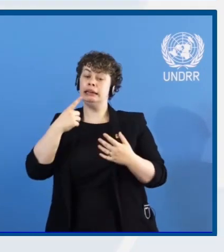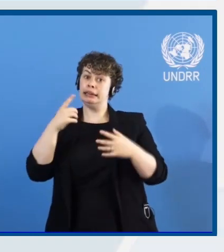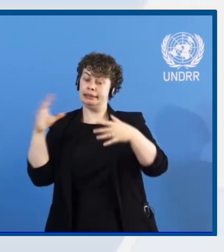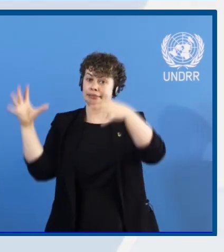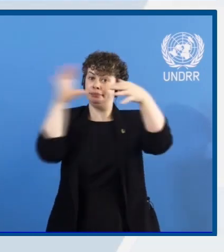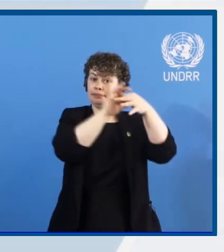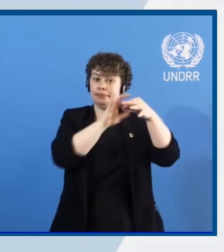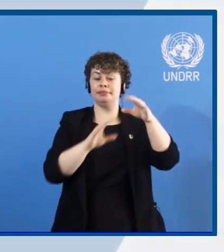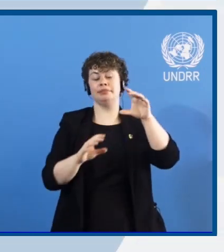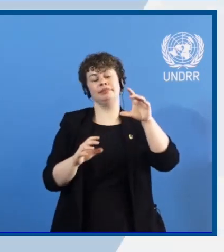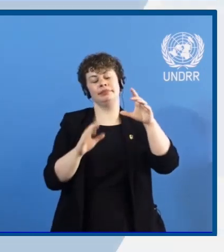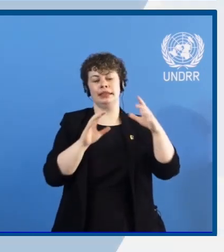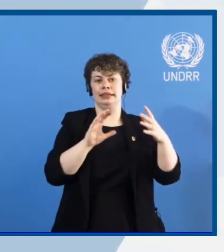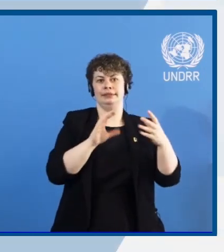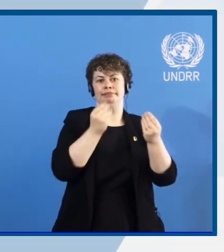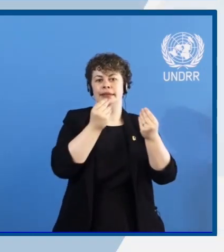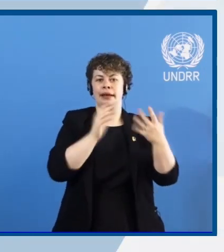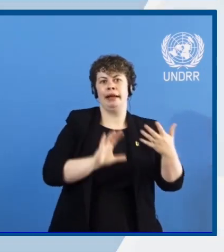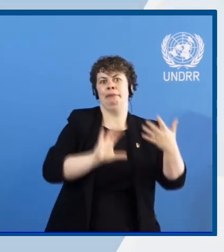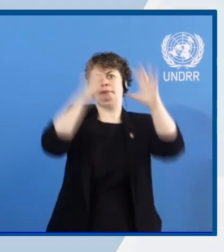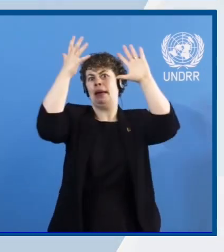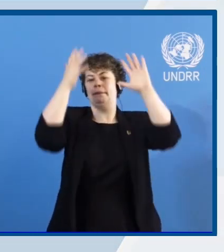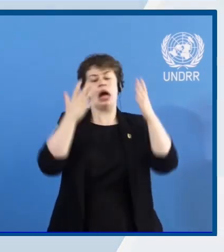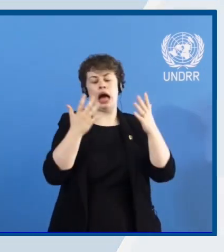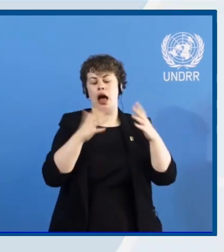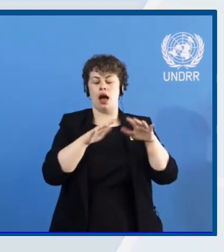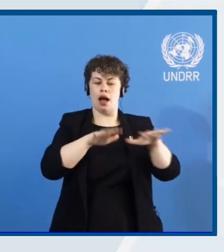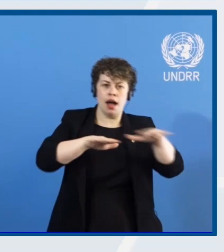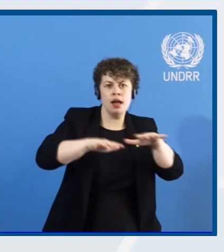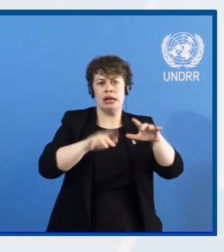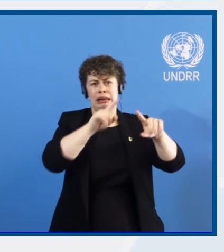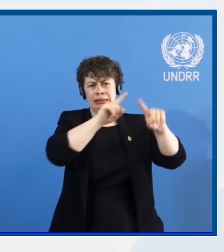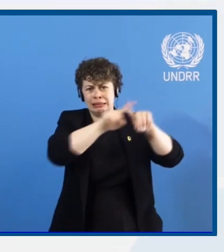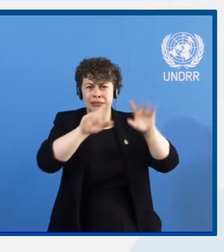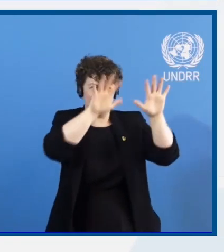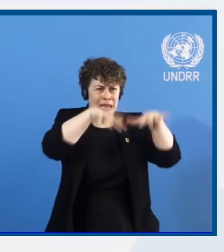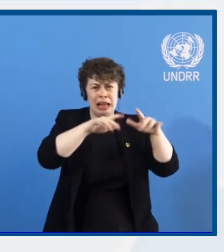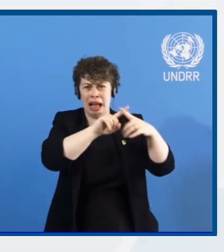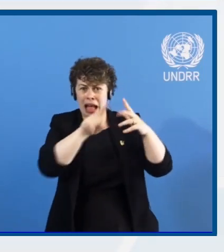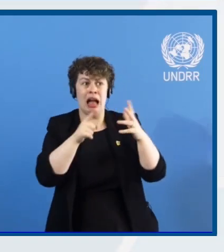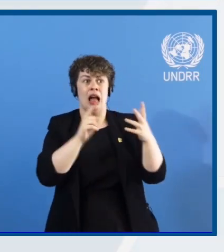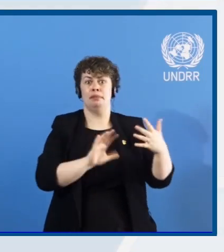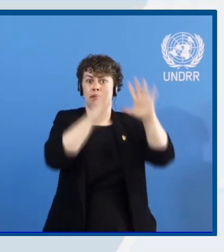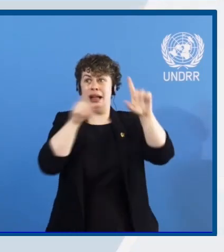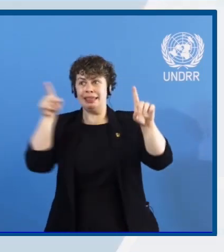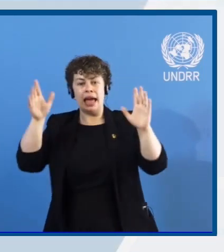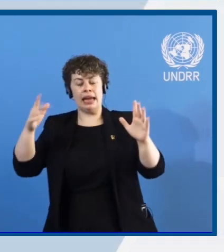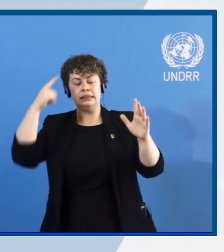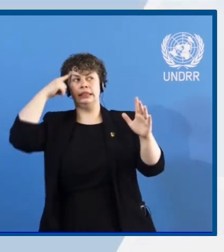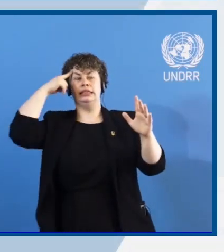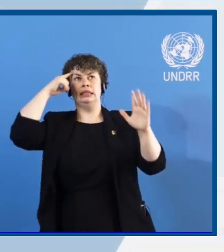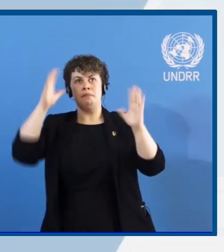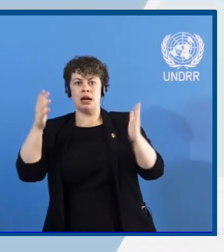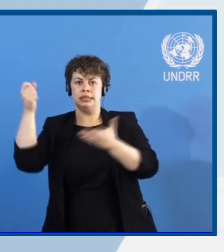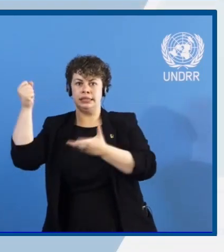the bank, is a good example and acts as a financing and technical body to